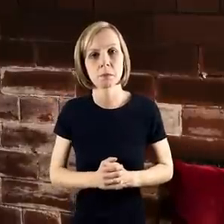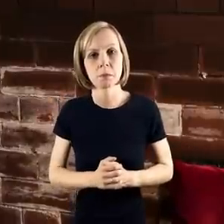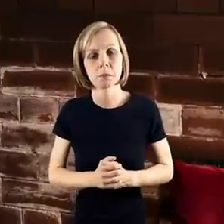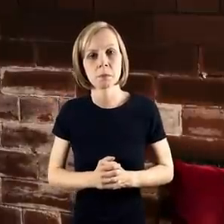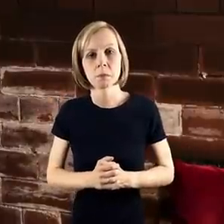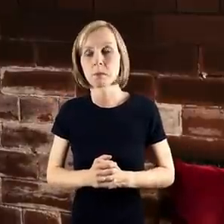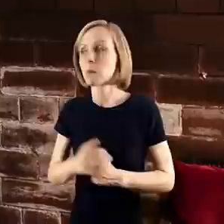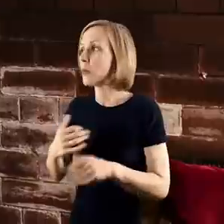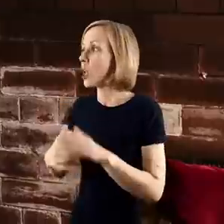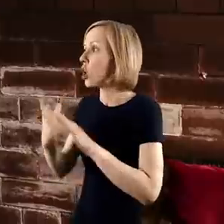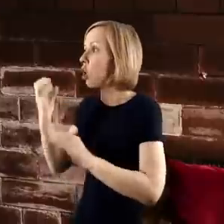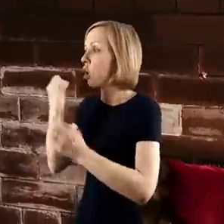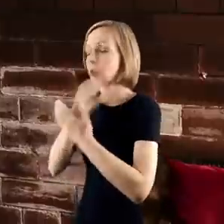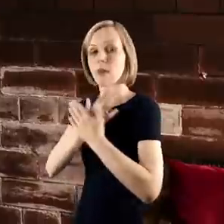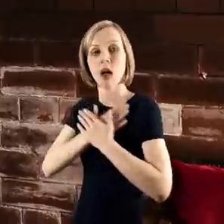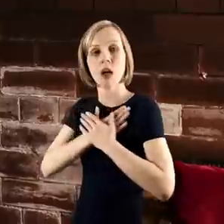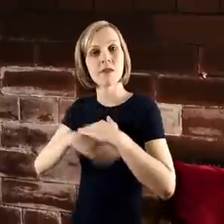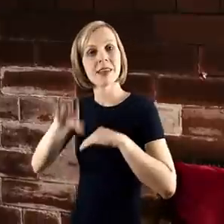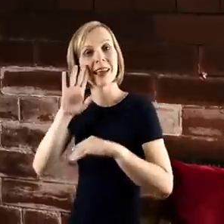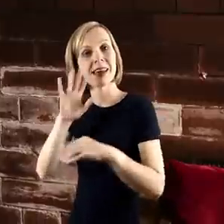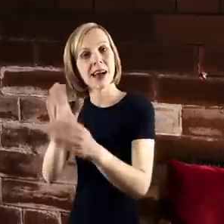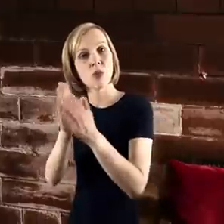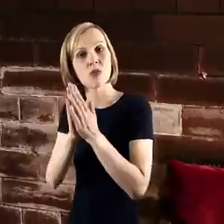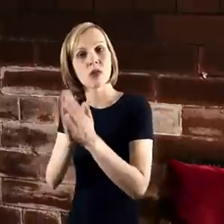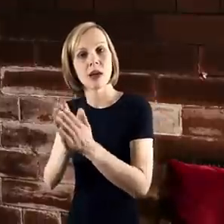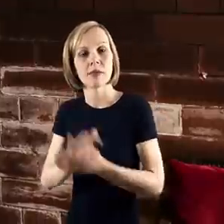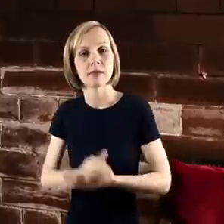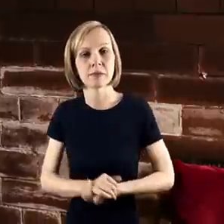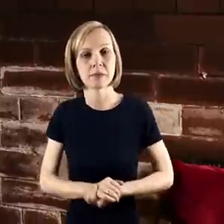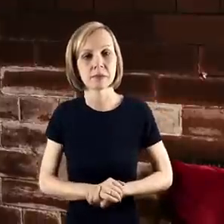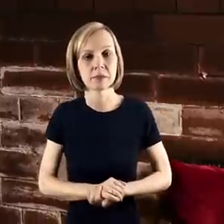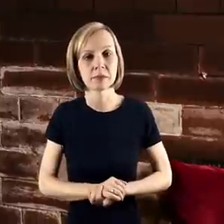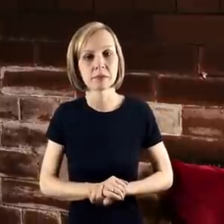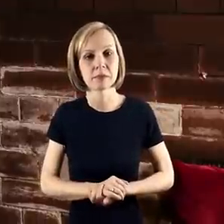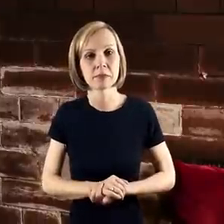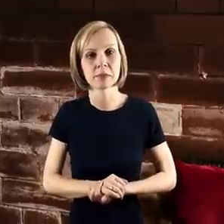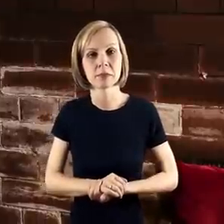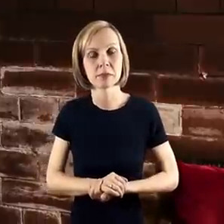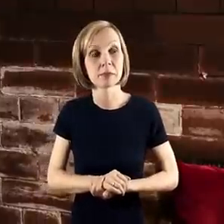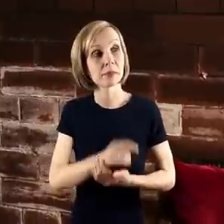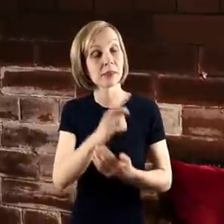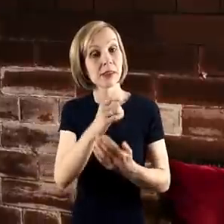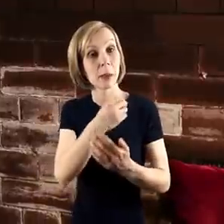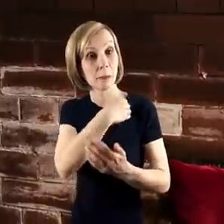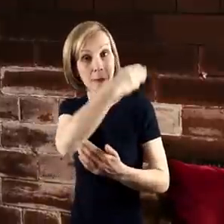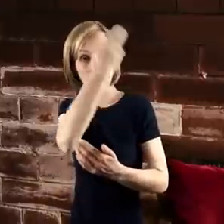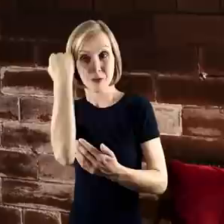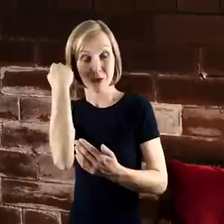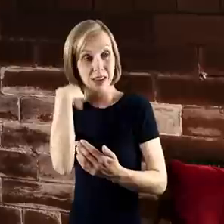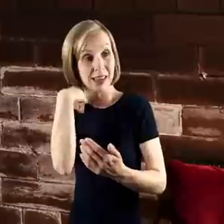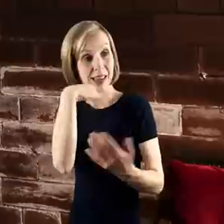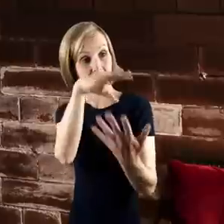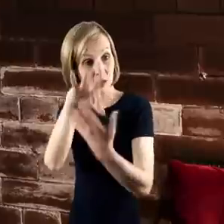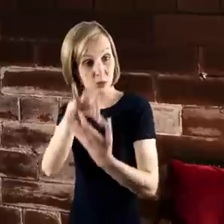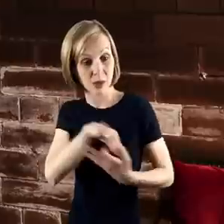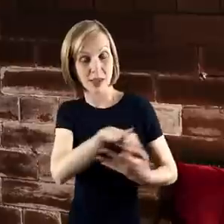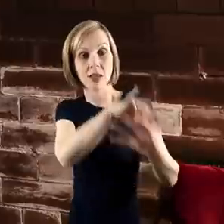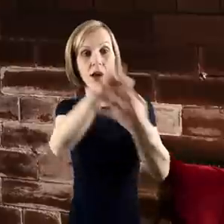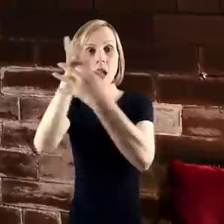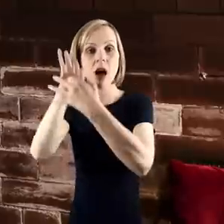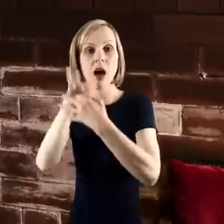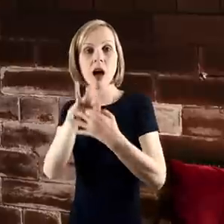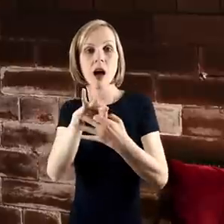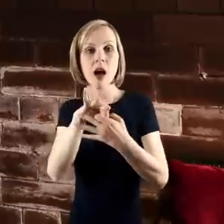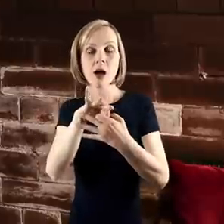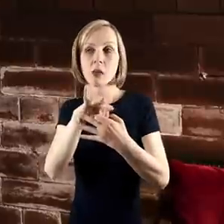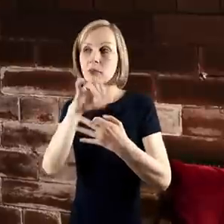God of love, hear our prayer. We join with the Blessed Virgin Mary in intercession for